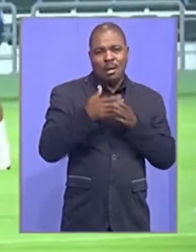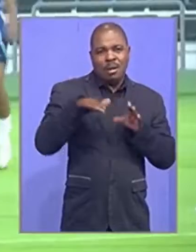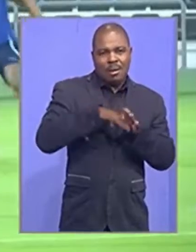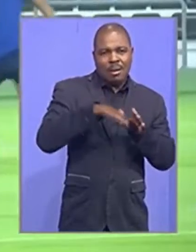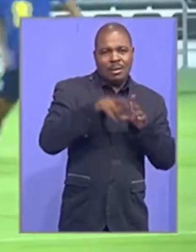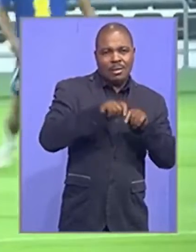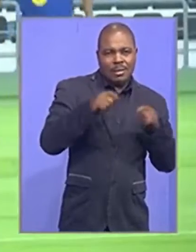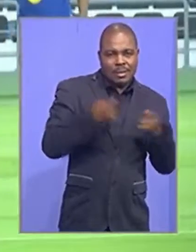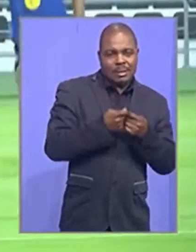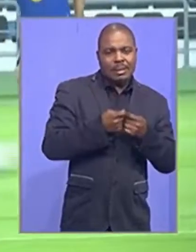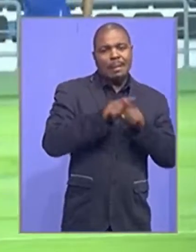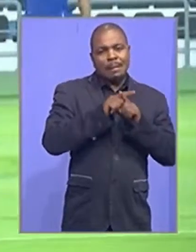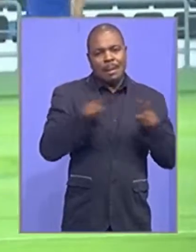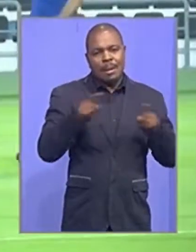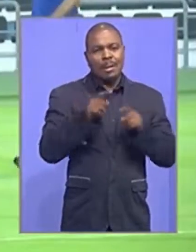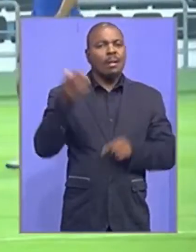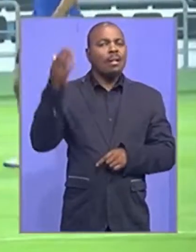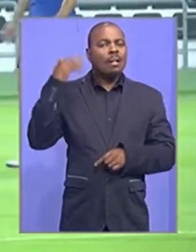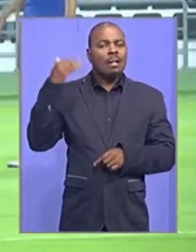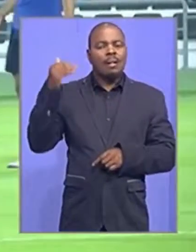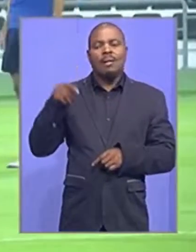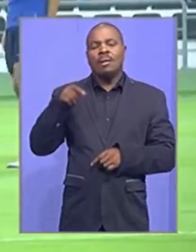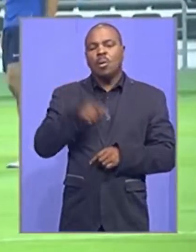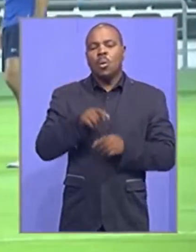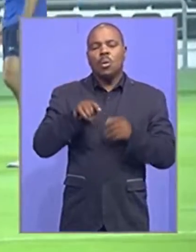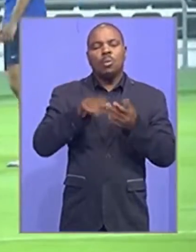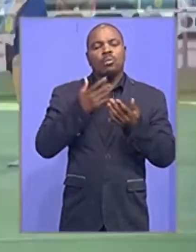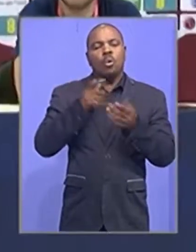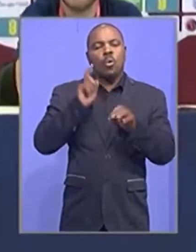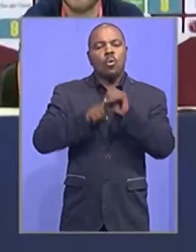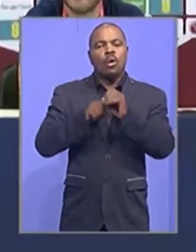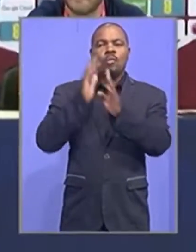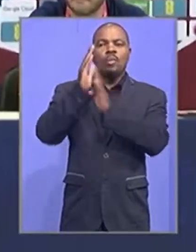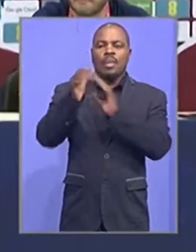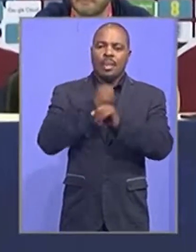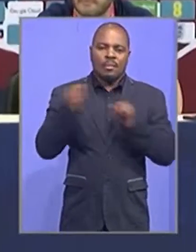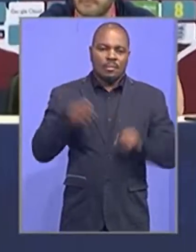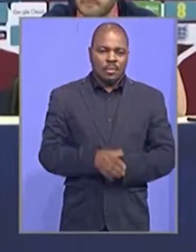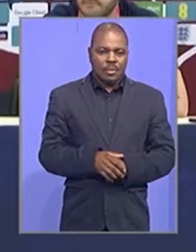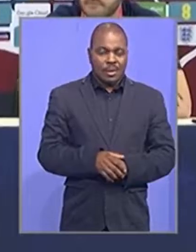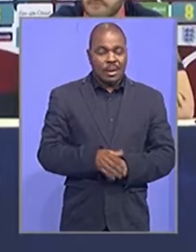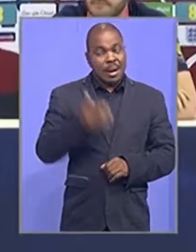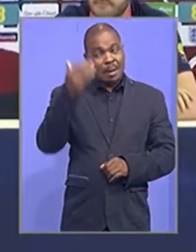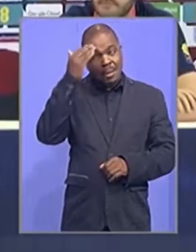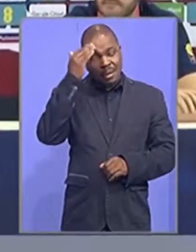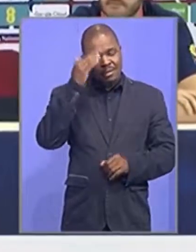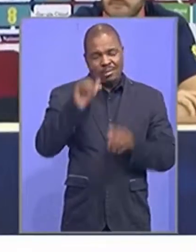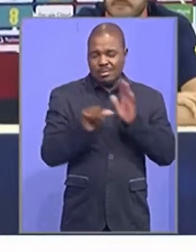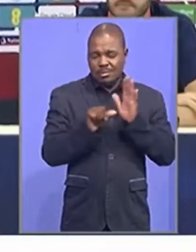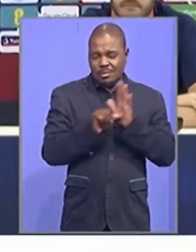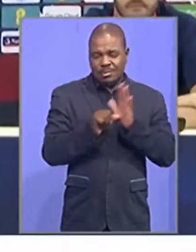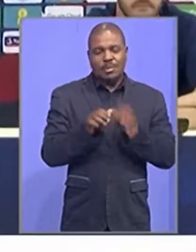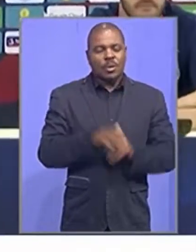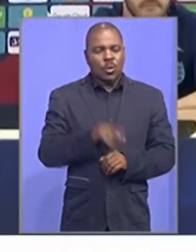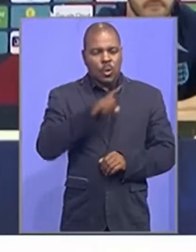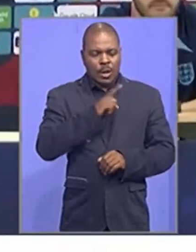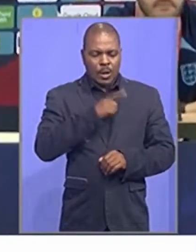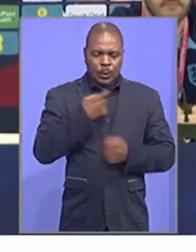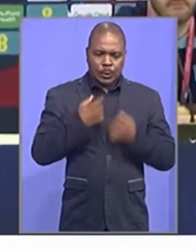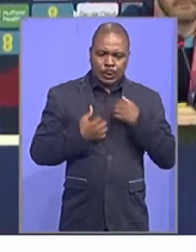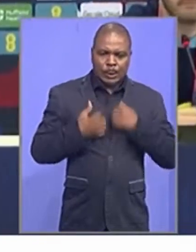naha le hoja a sa ba karolo ya dipapadi tsa ho phunyeletsa. It's about having the right mindset, I think, and staying hungry